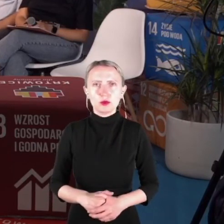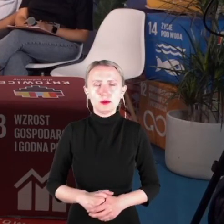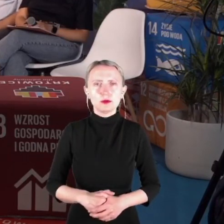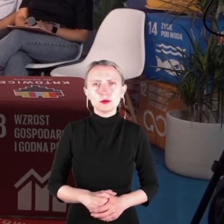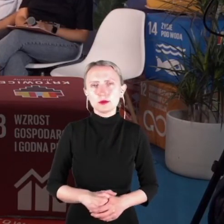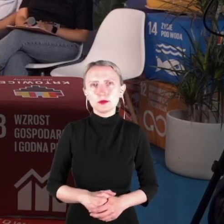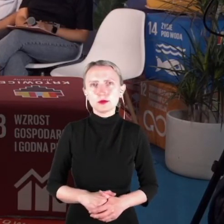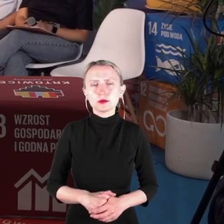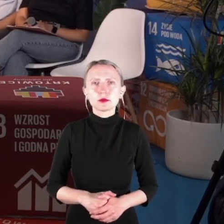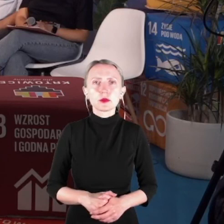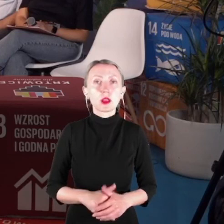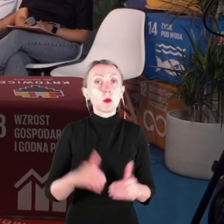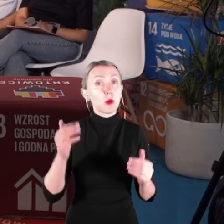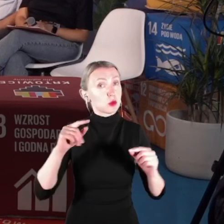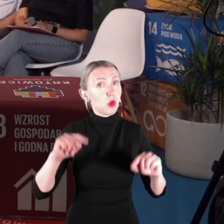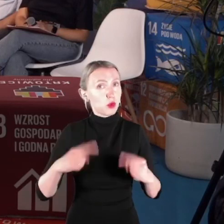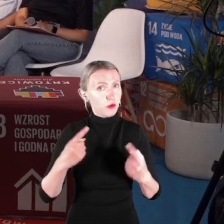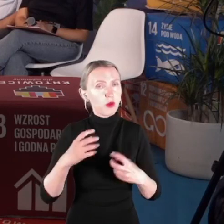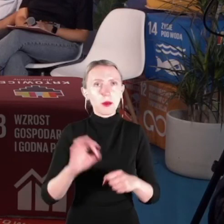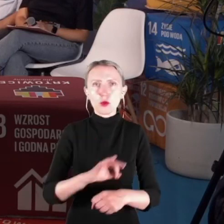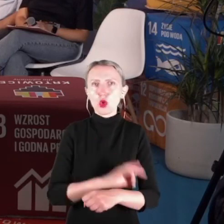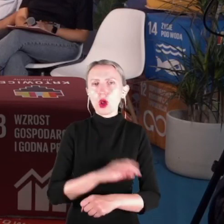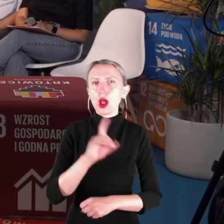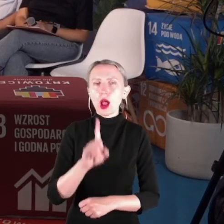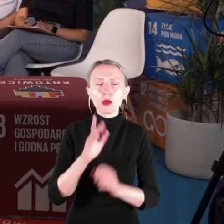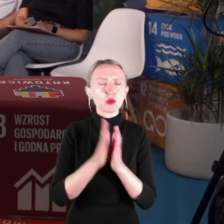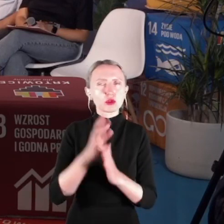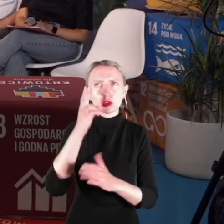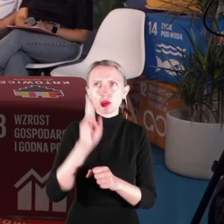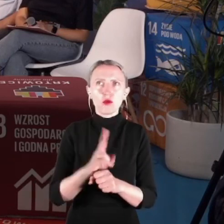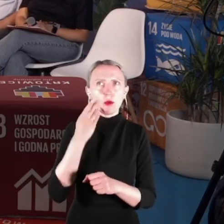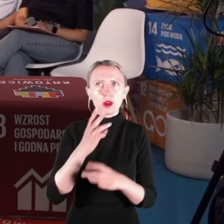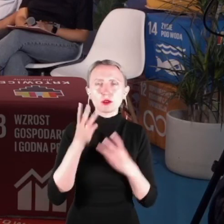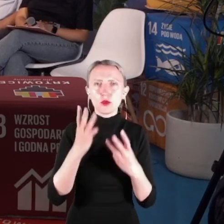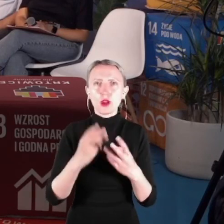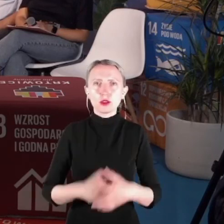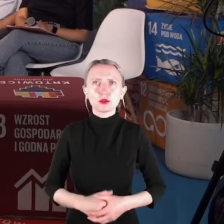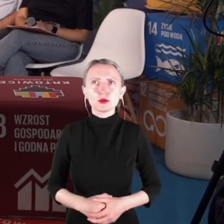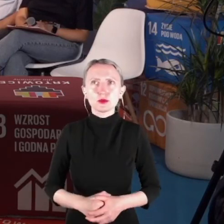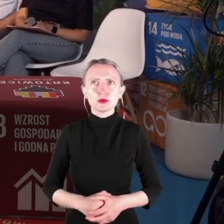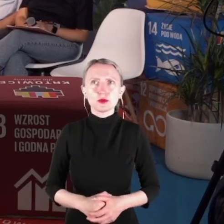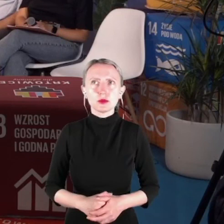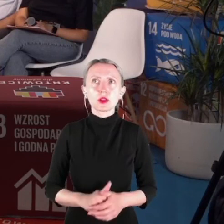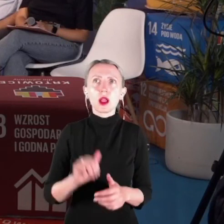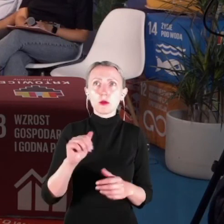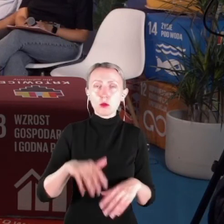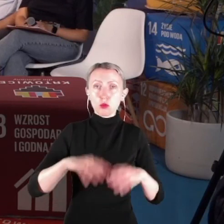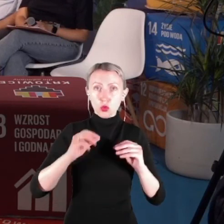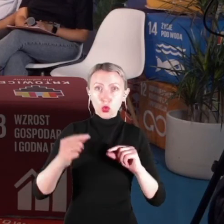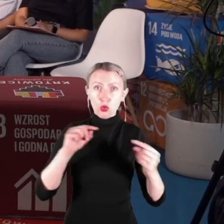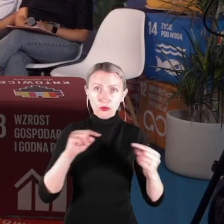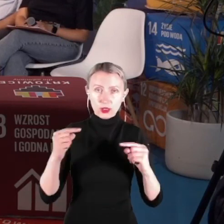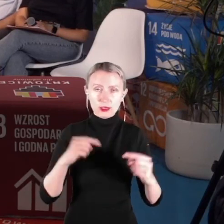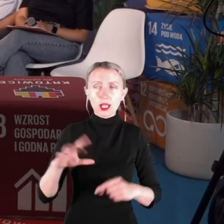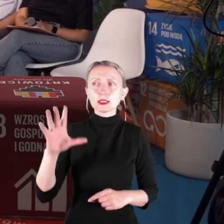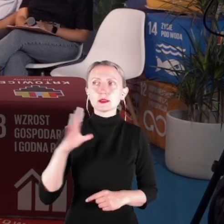controversial but important project. And the first conversation led to the first iteration of we call